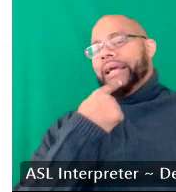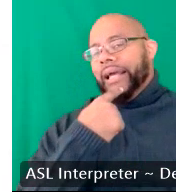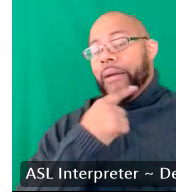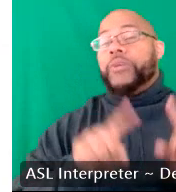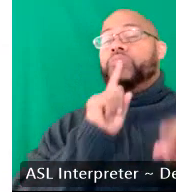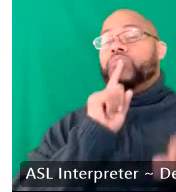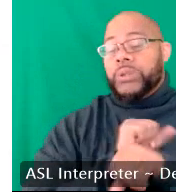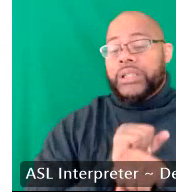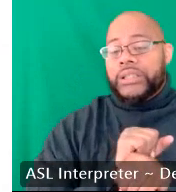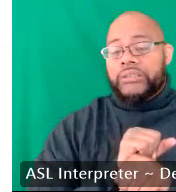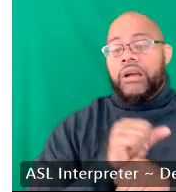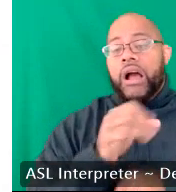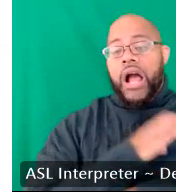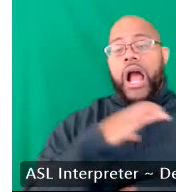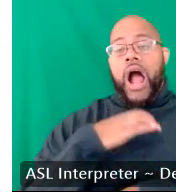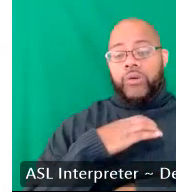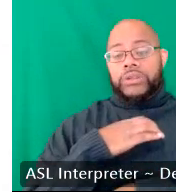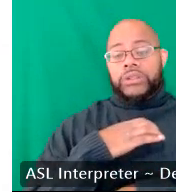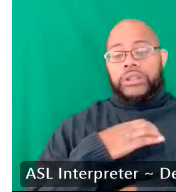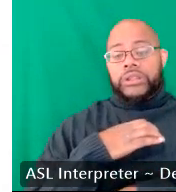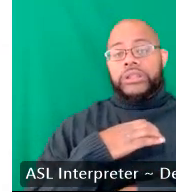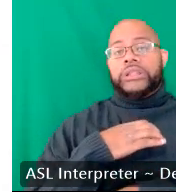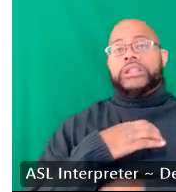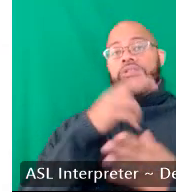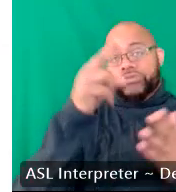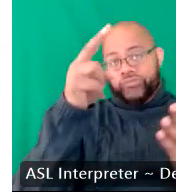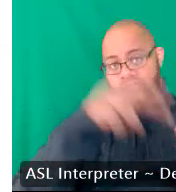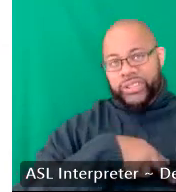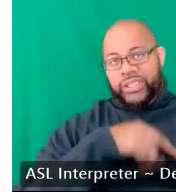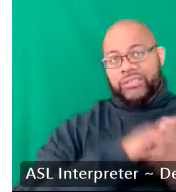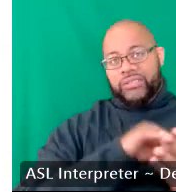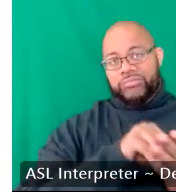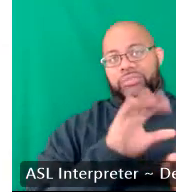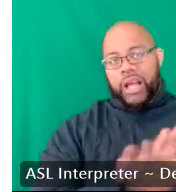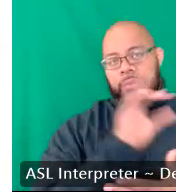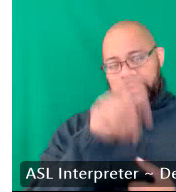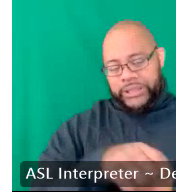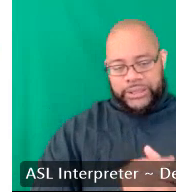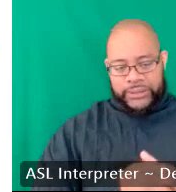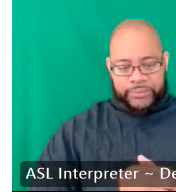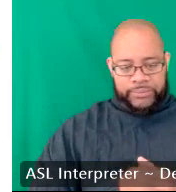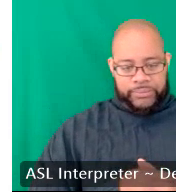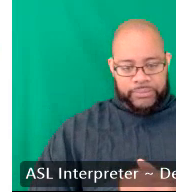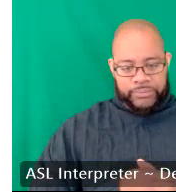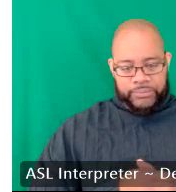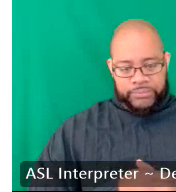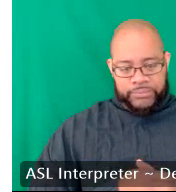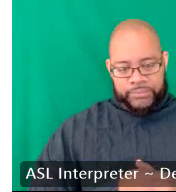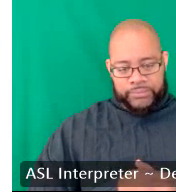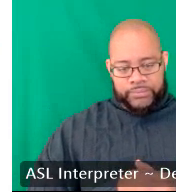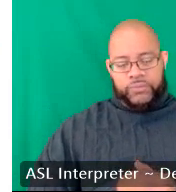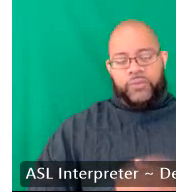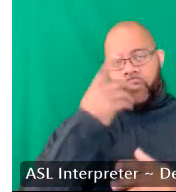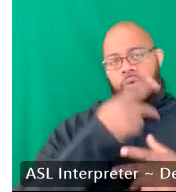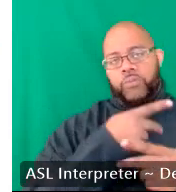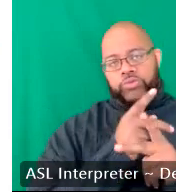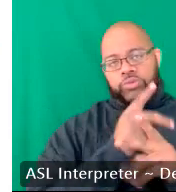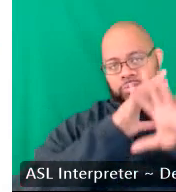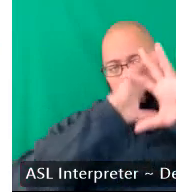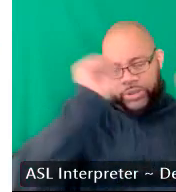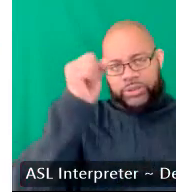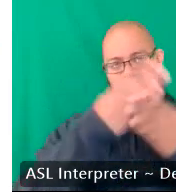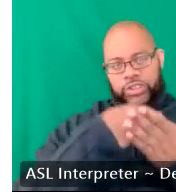reality, Congress does, in fact, read those documents that you produce for the president's budget, and they